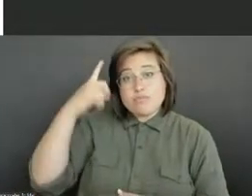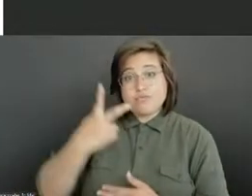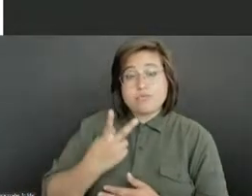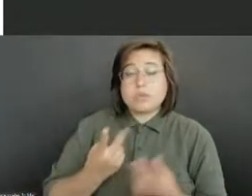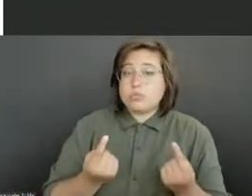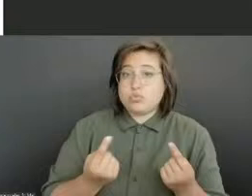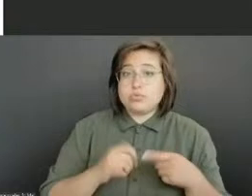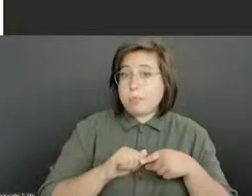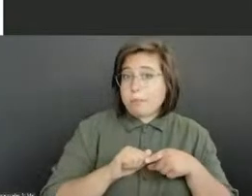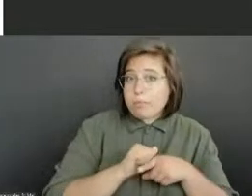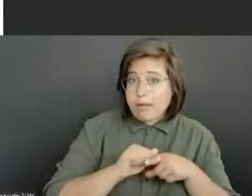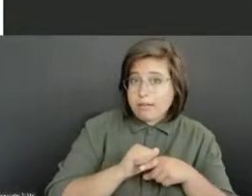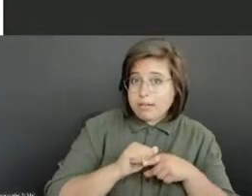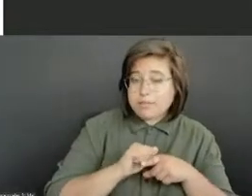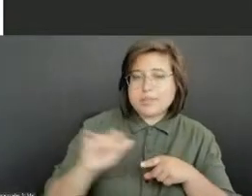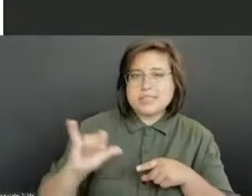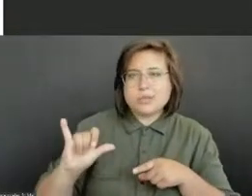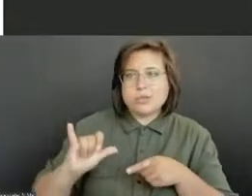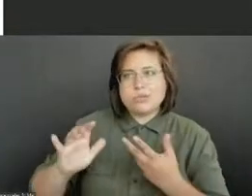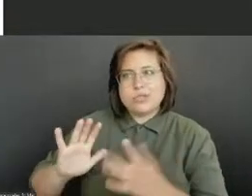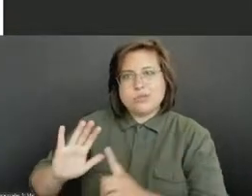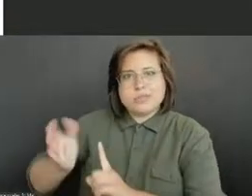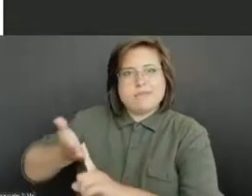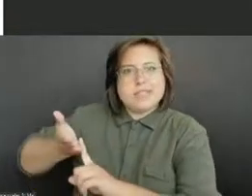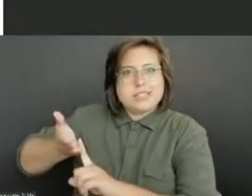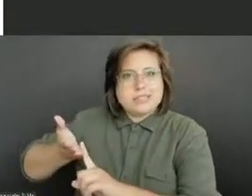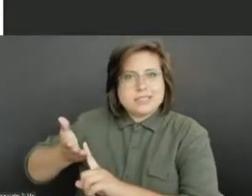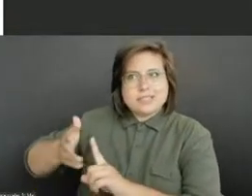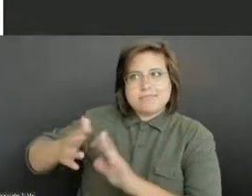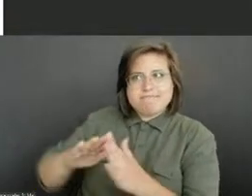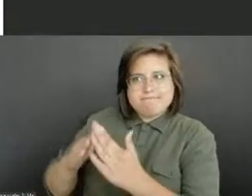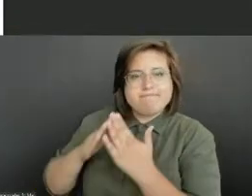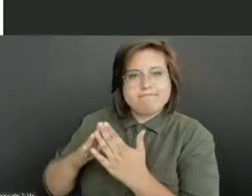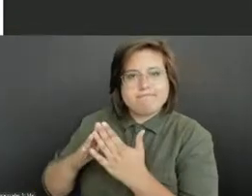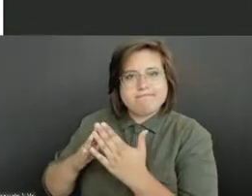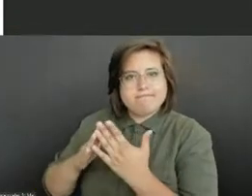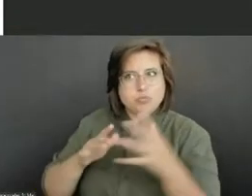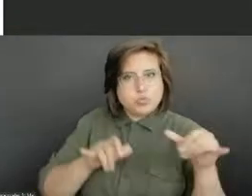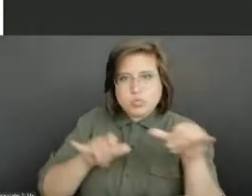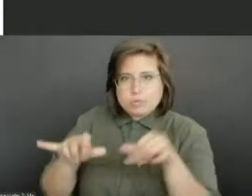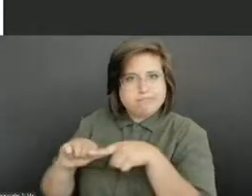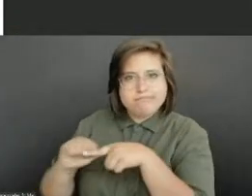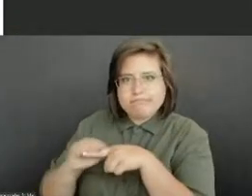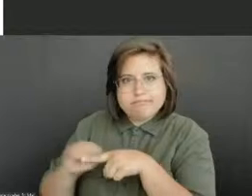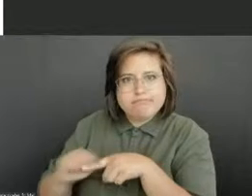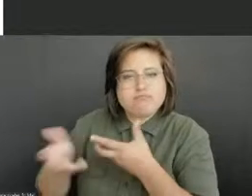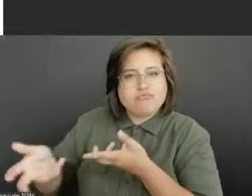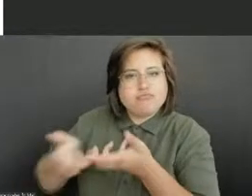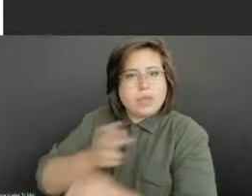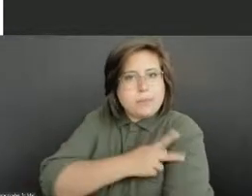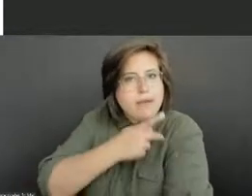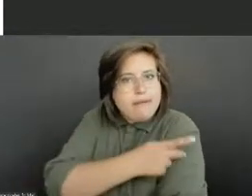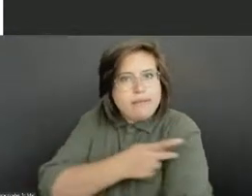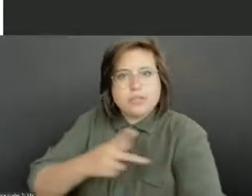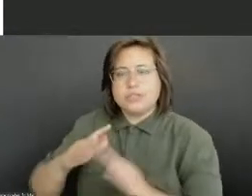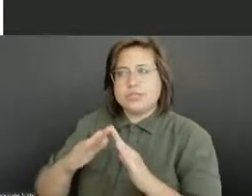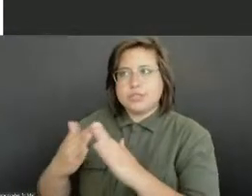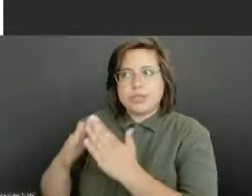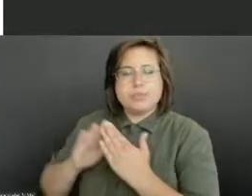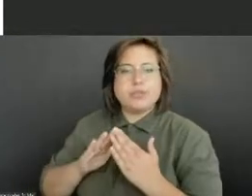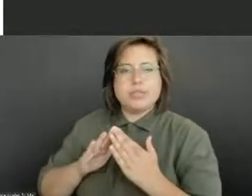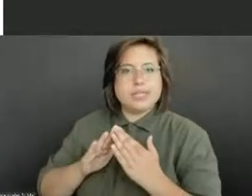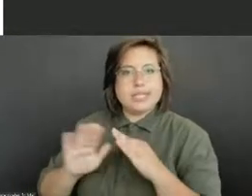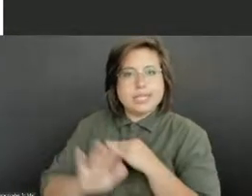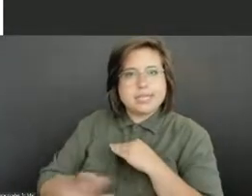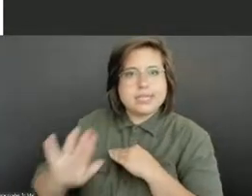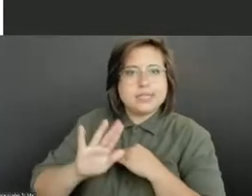and incentivize healthcare communities to practice, engaging patients and communities across